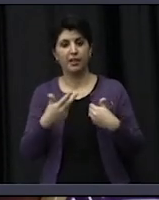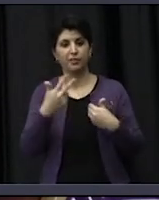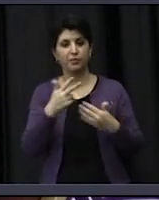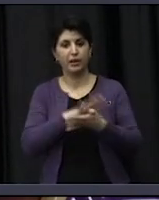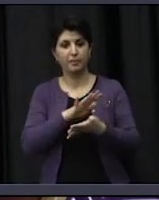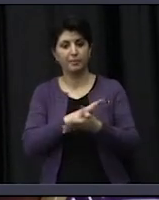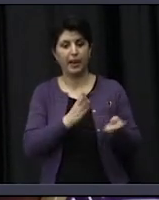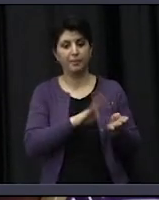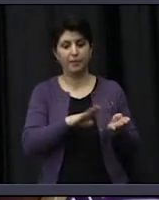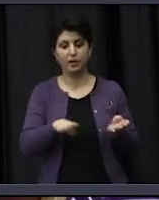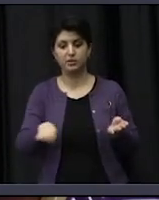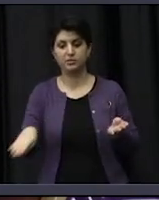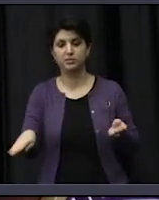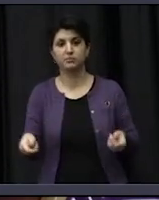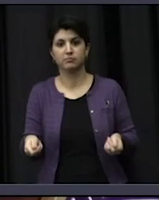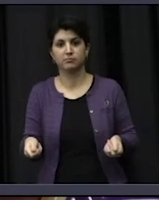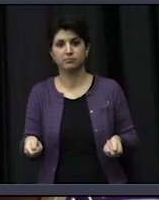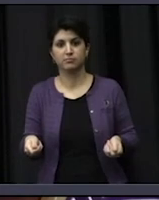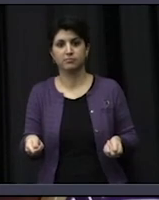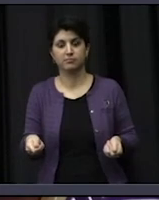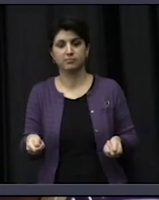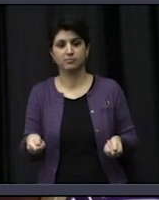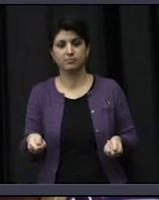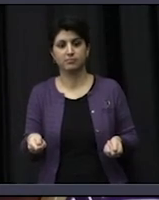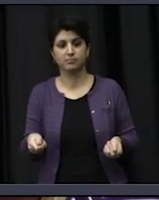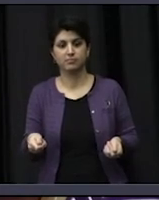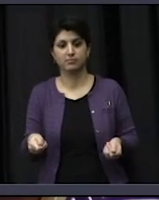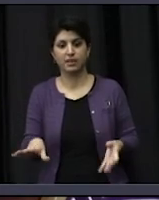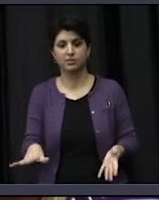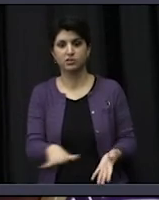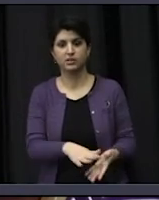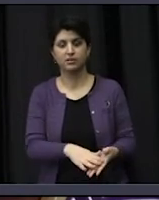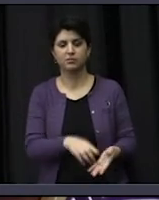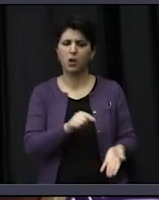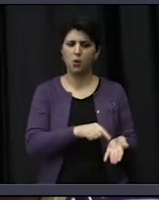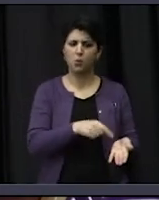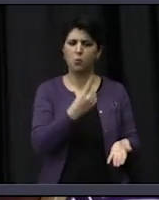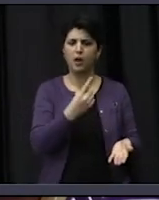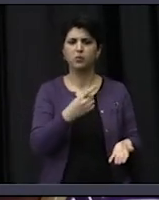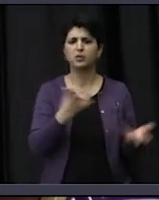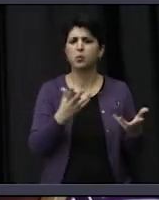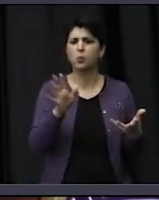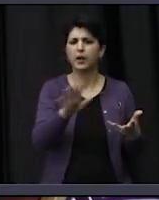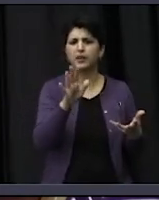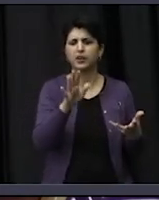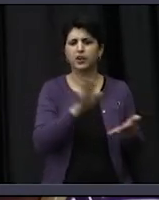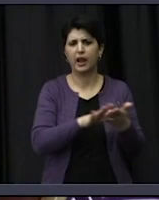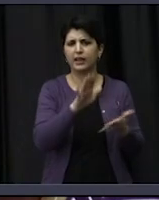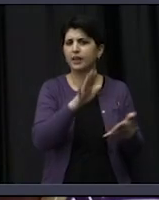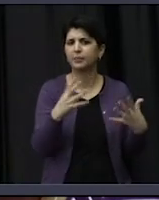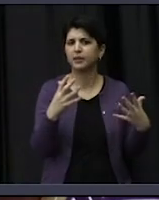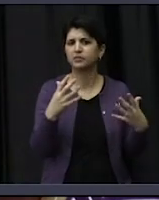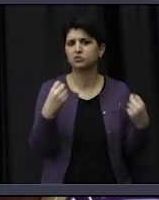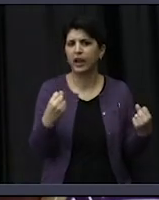like so neatly on her desk. "What are your academic strengths? What do you dream to accomplish?